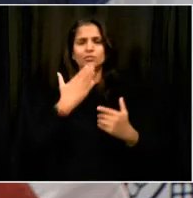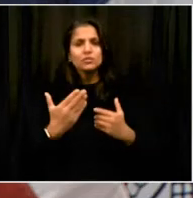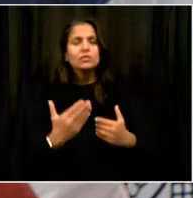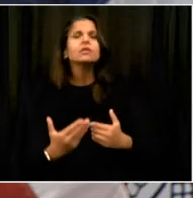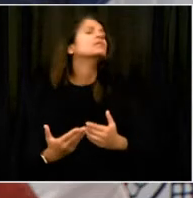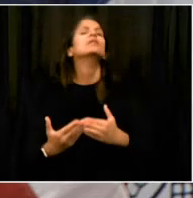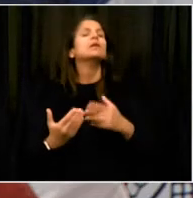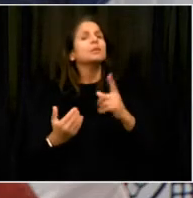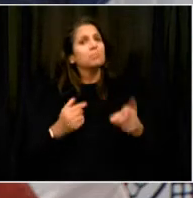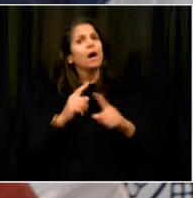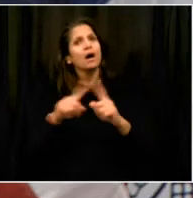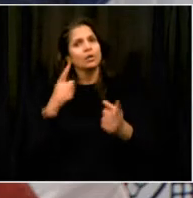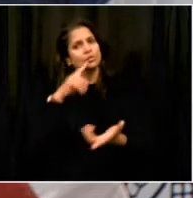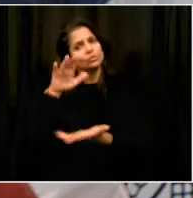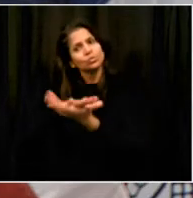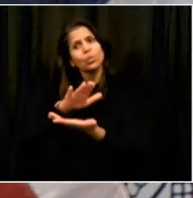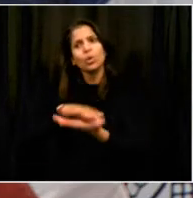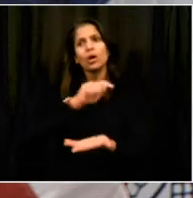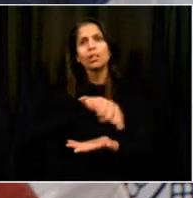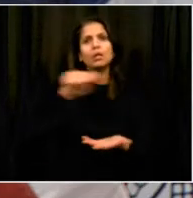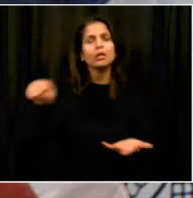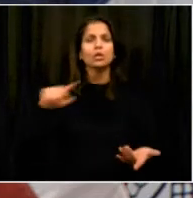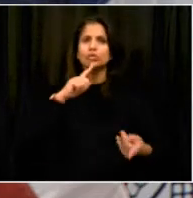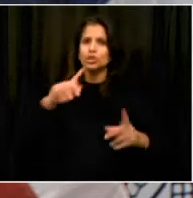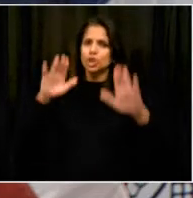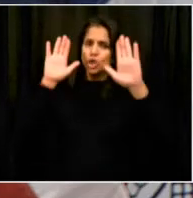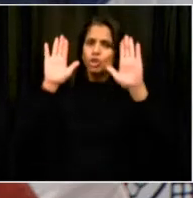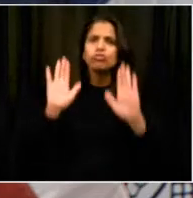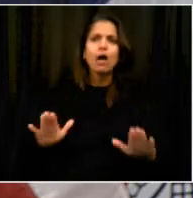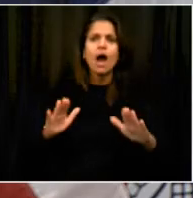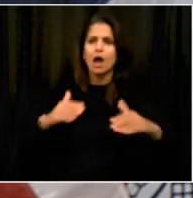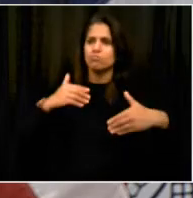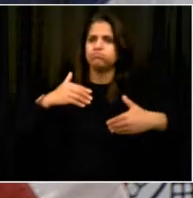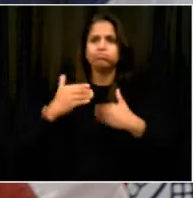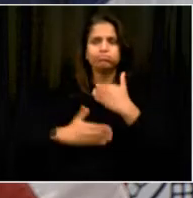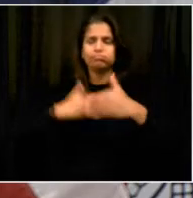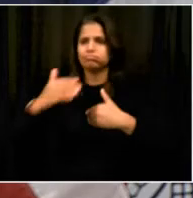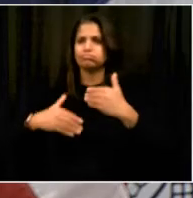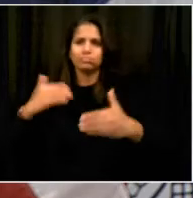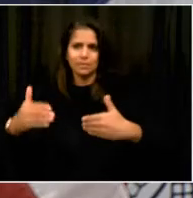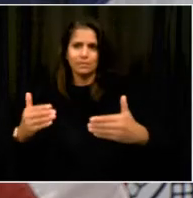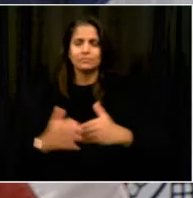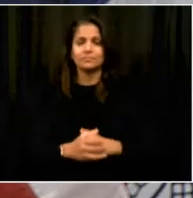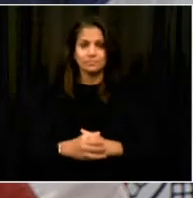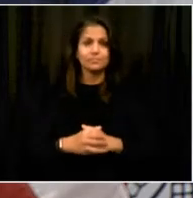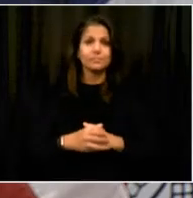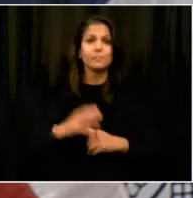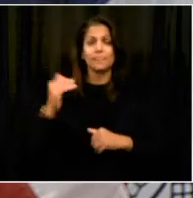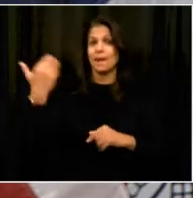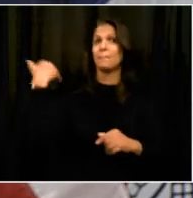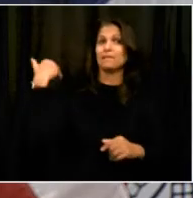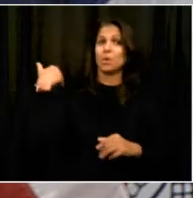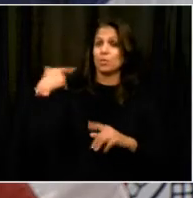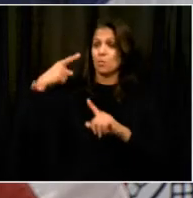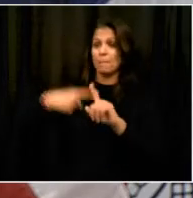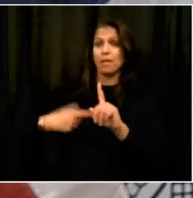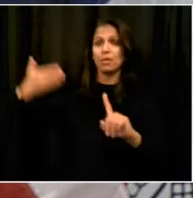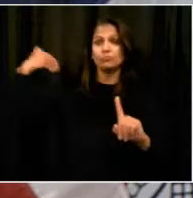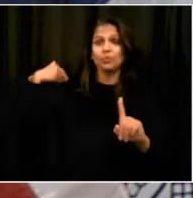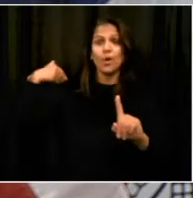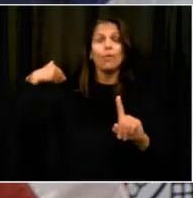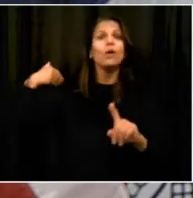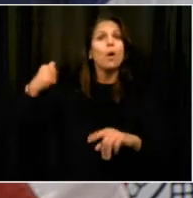At one point, almost 1,600 schools were open. And what did we see? Because of all these measures, very, very